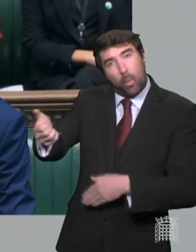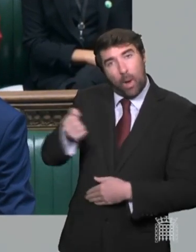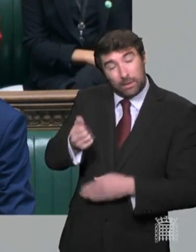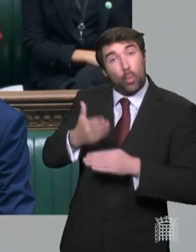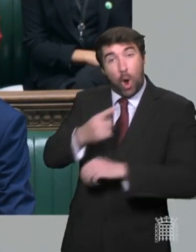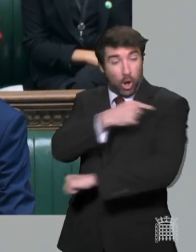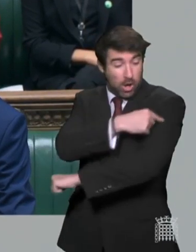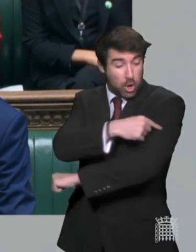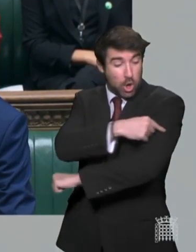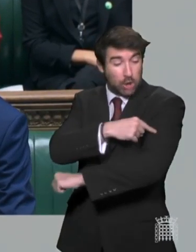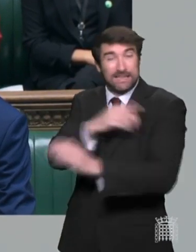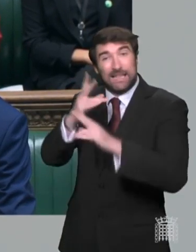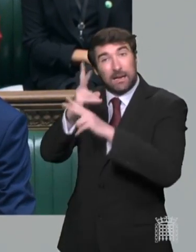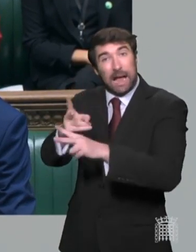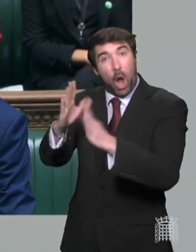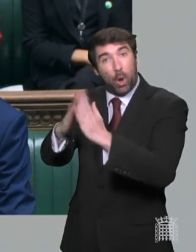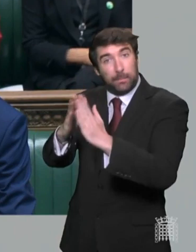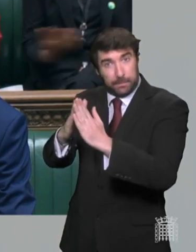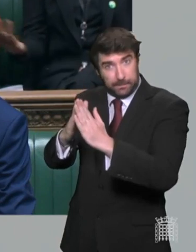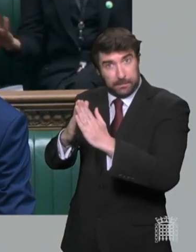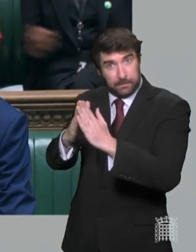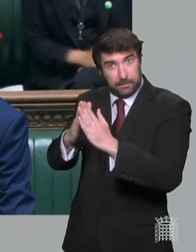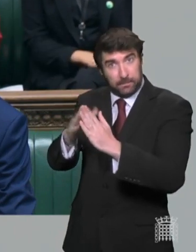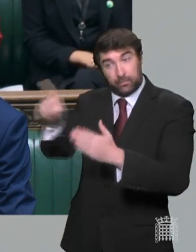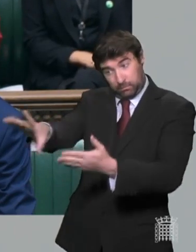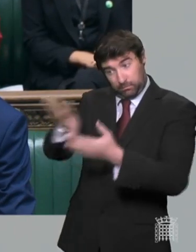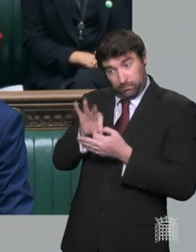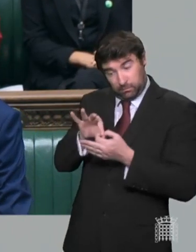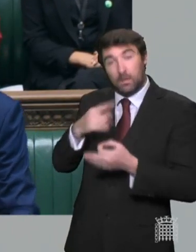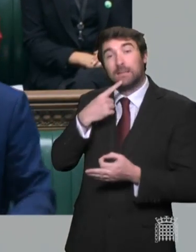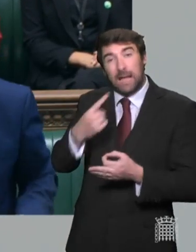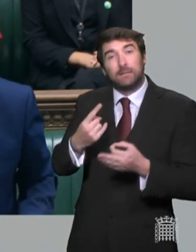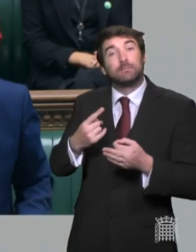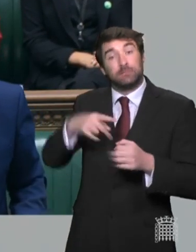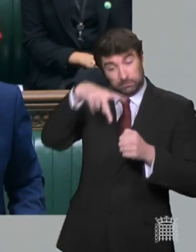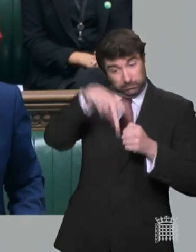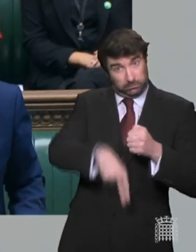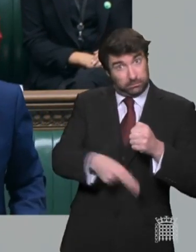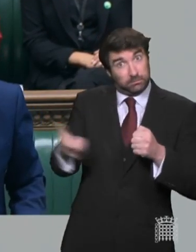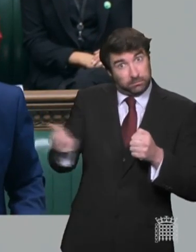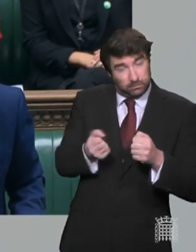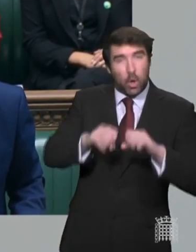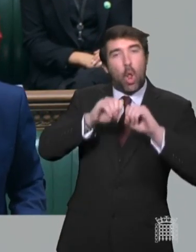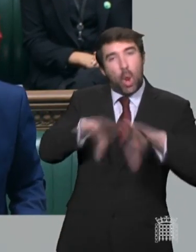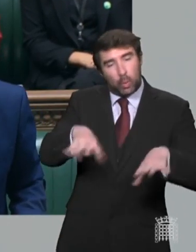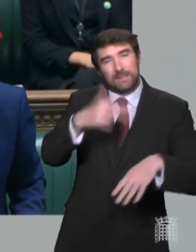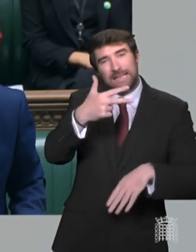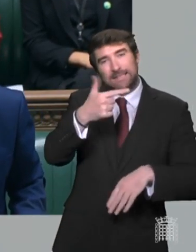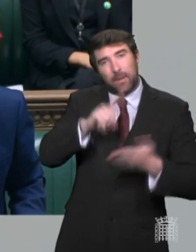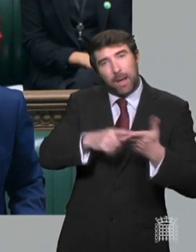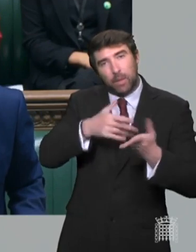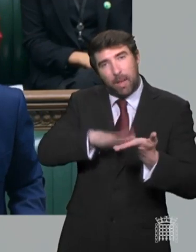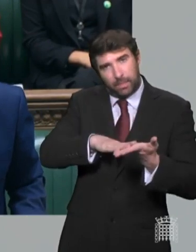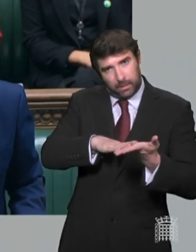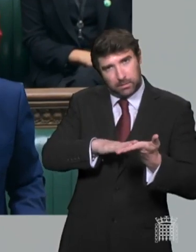in touch with me. She will lose £87 a month due to the universal credit cut. A huge amount to